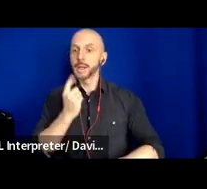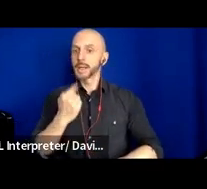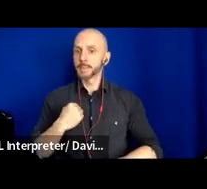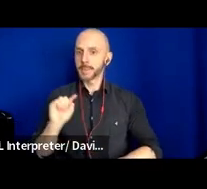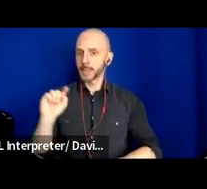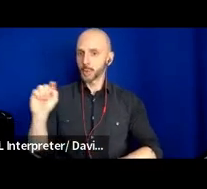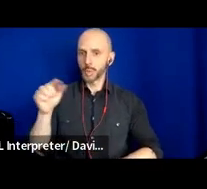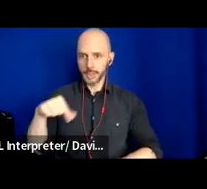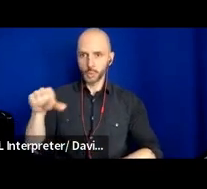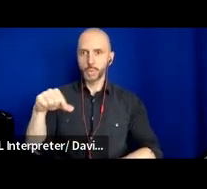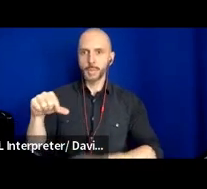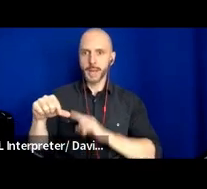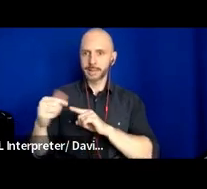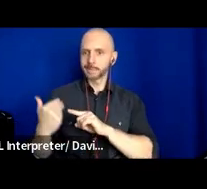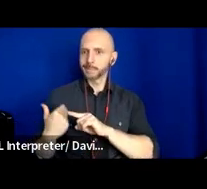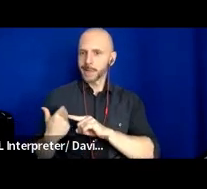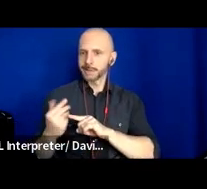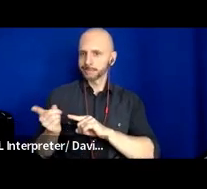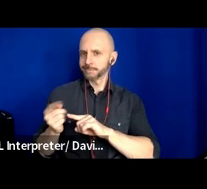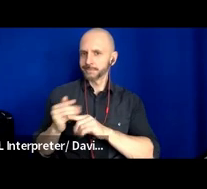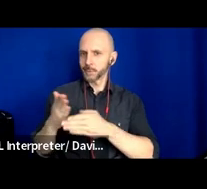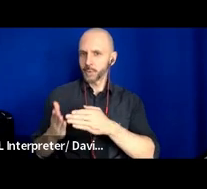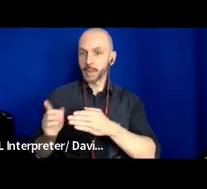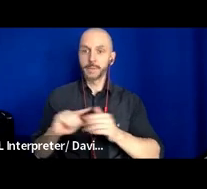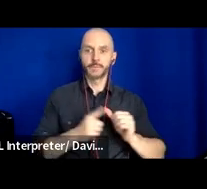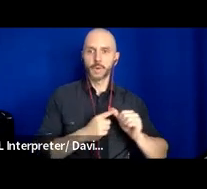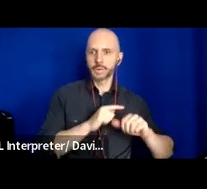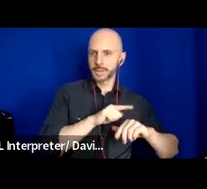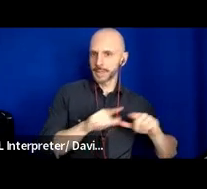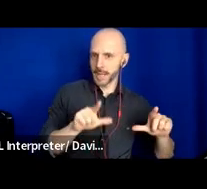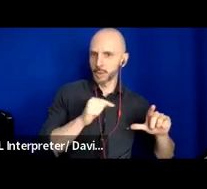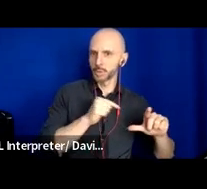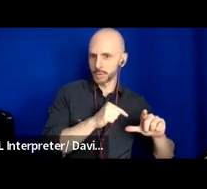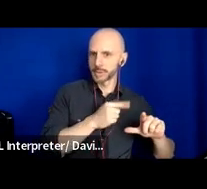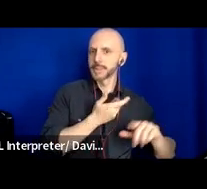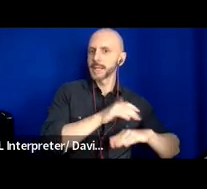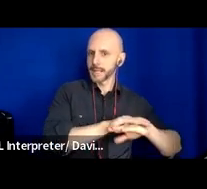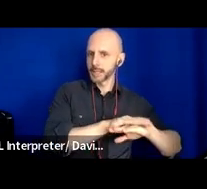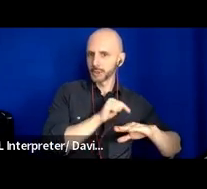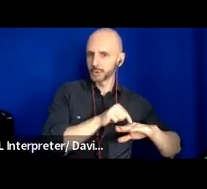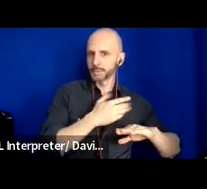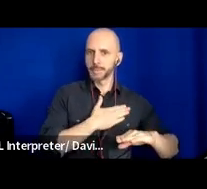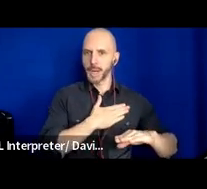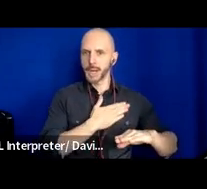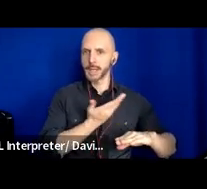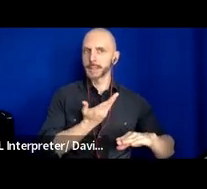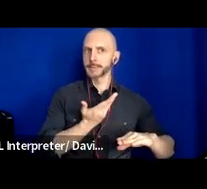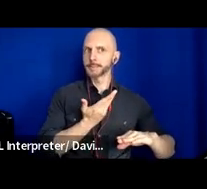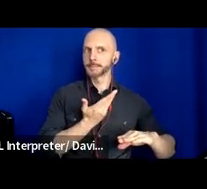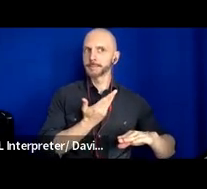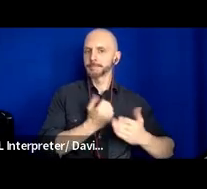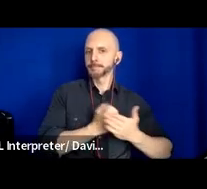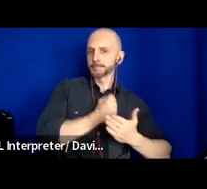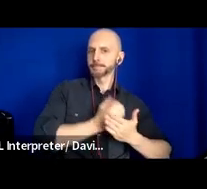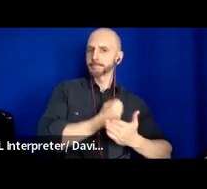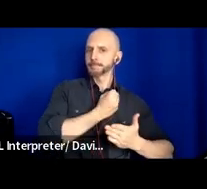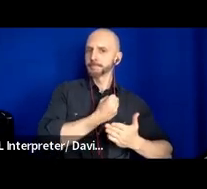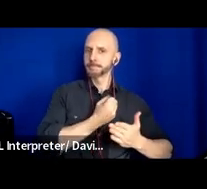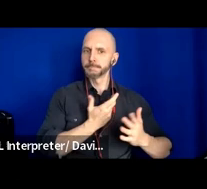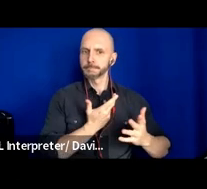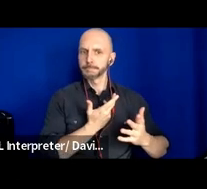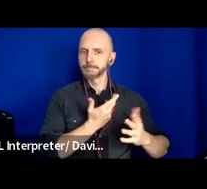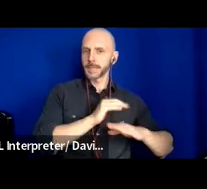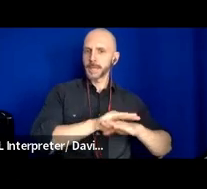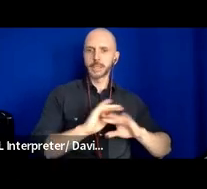which is really English is my first language, my privilege, but also a certain kind of entitlement that in the context of this part of